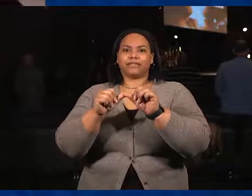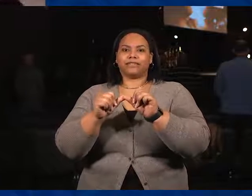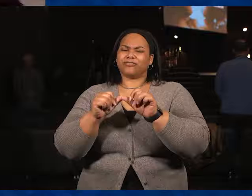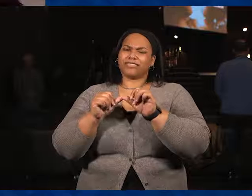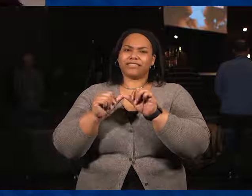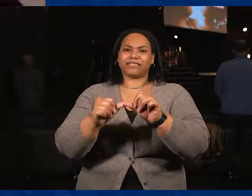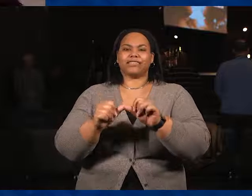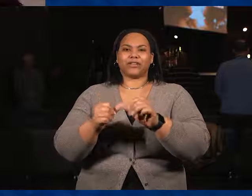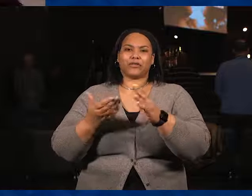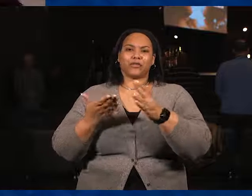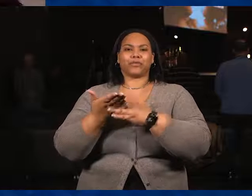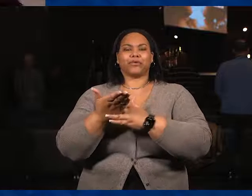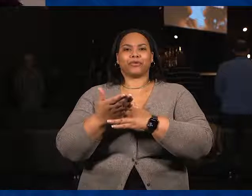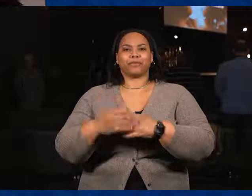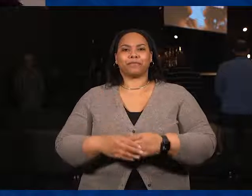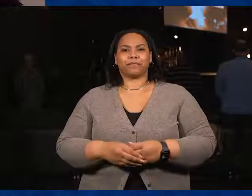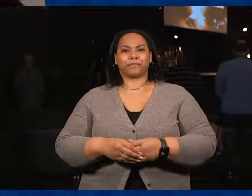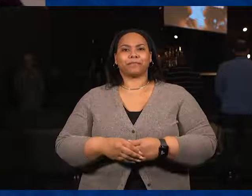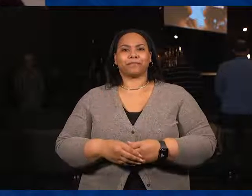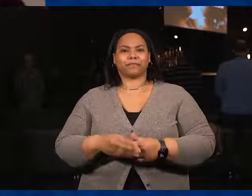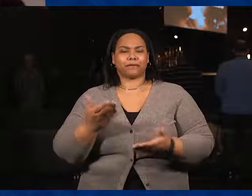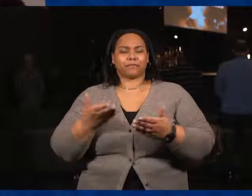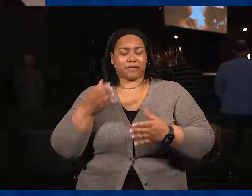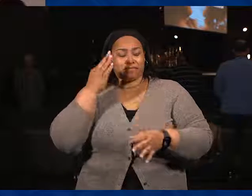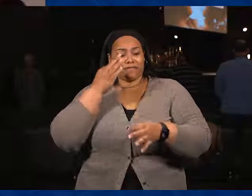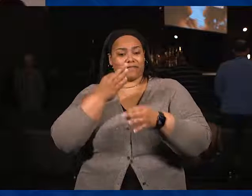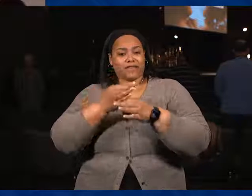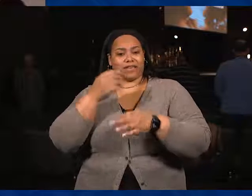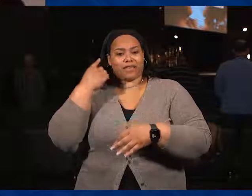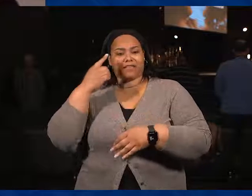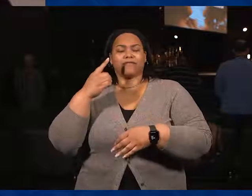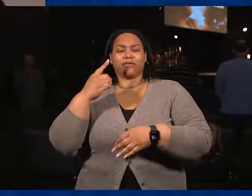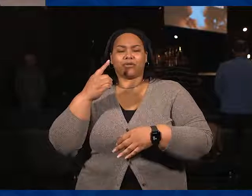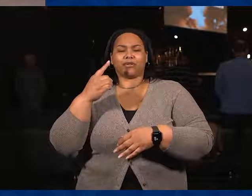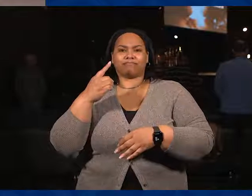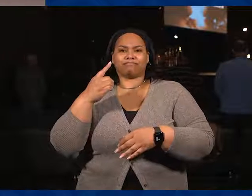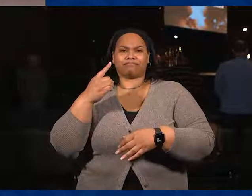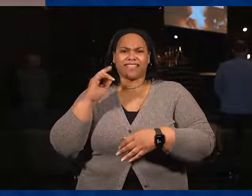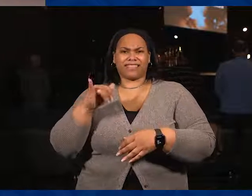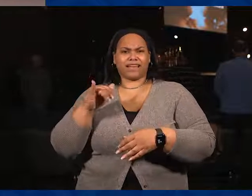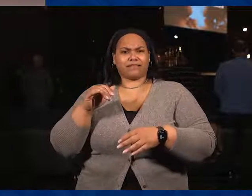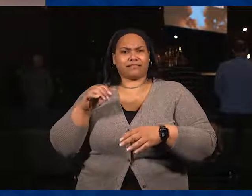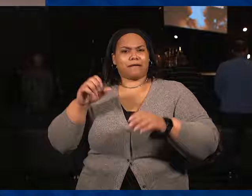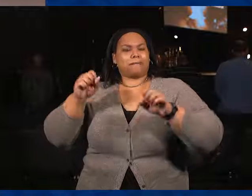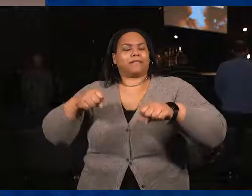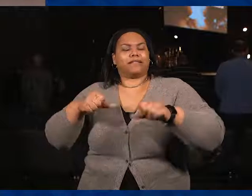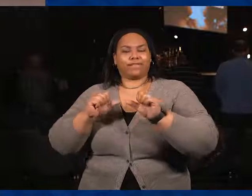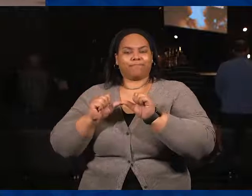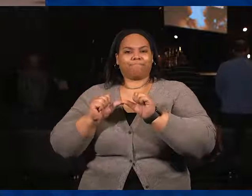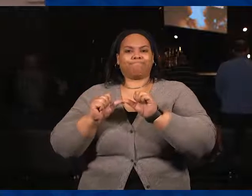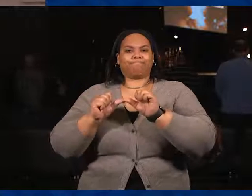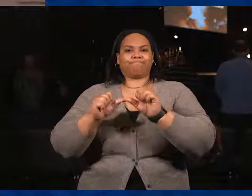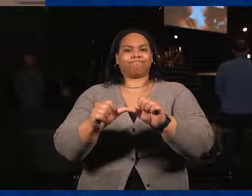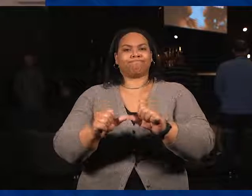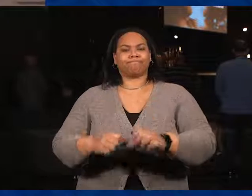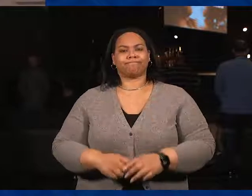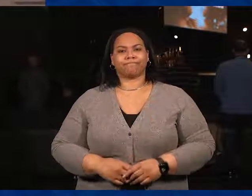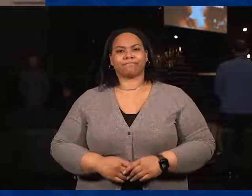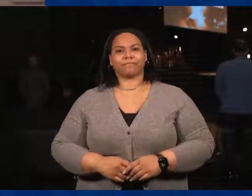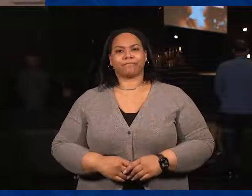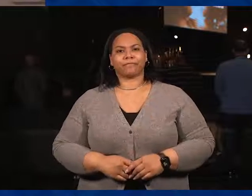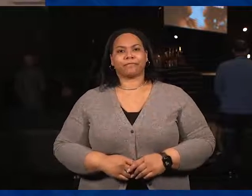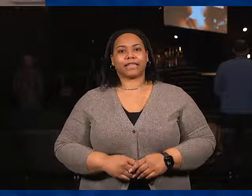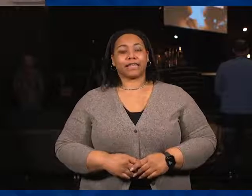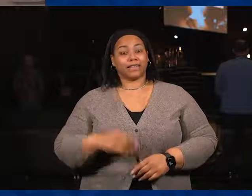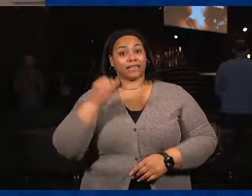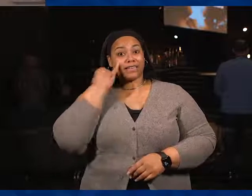You need faith for endurance because the load you're carrying is too heavy. If that's you today, I want to encourage you to start